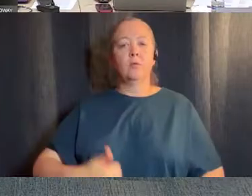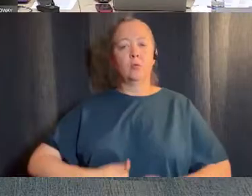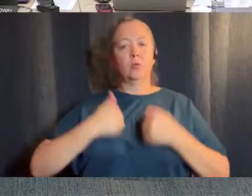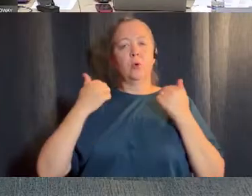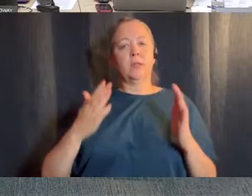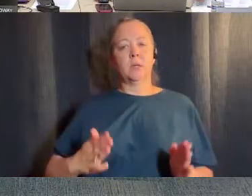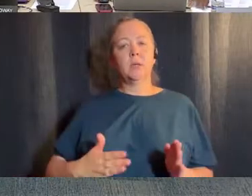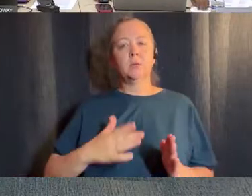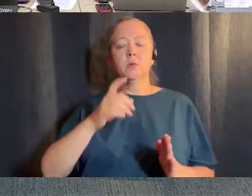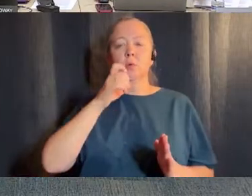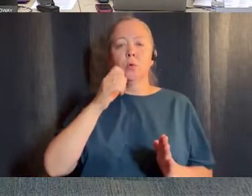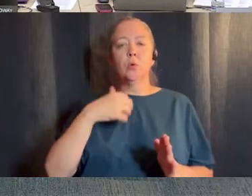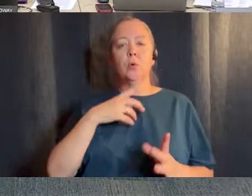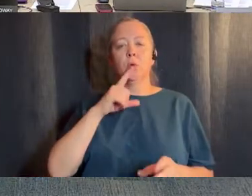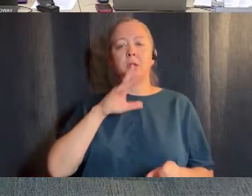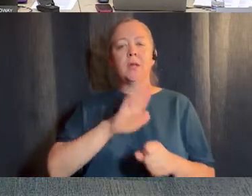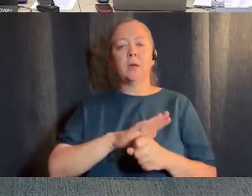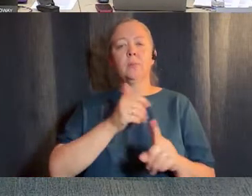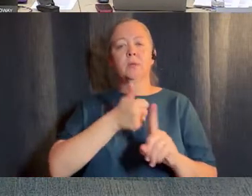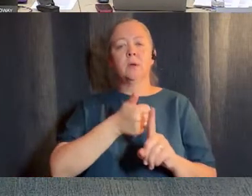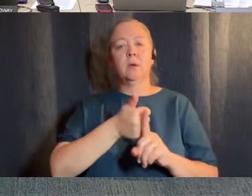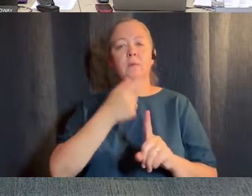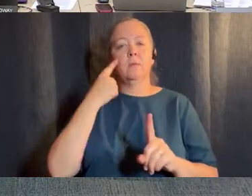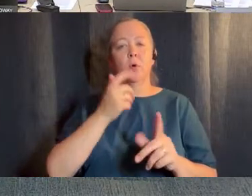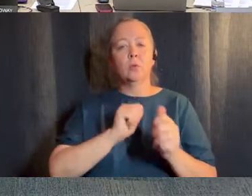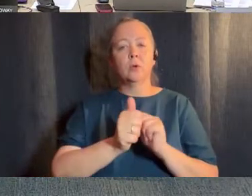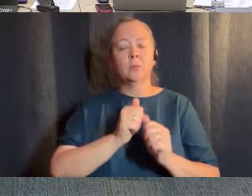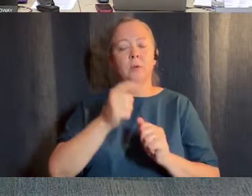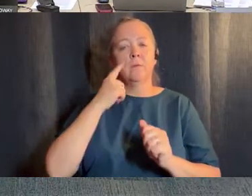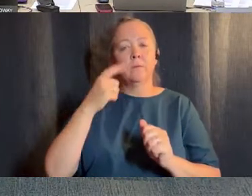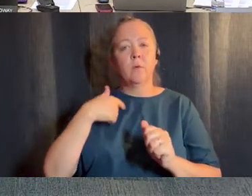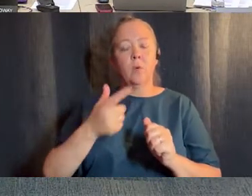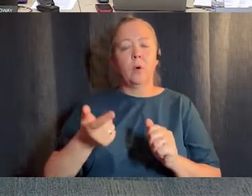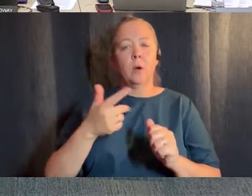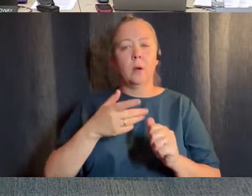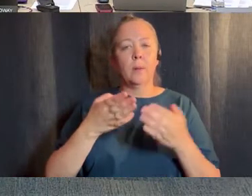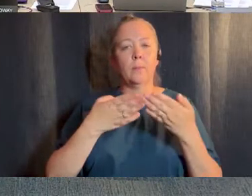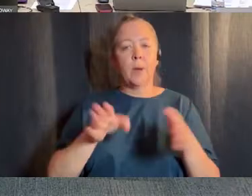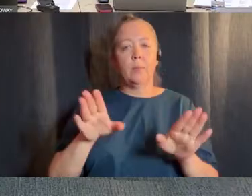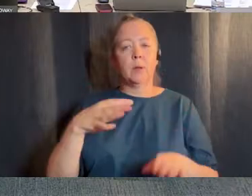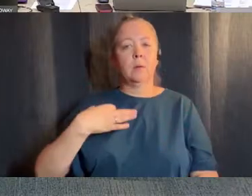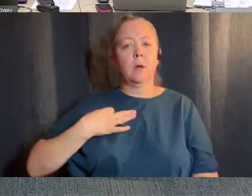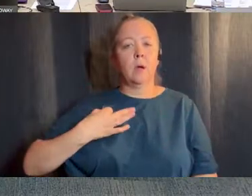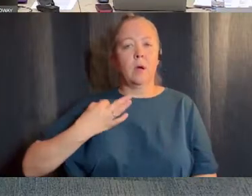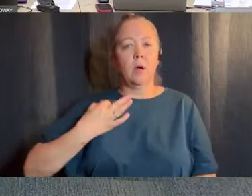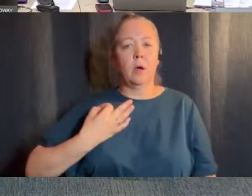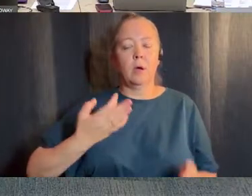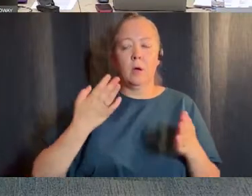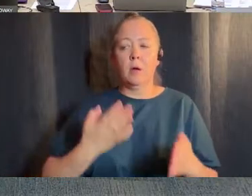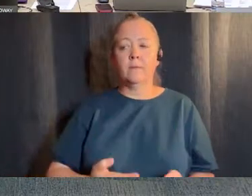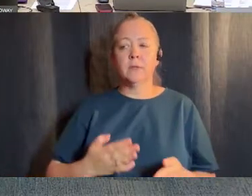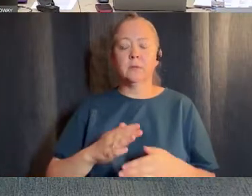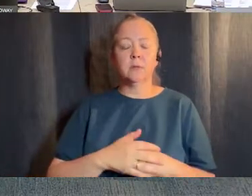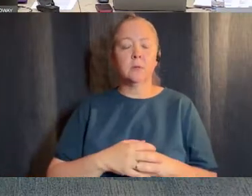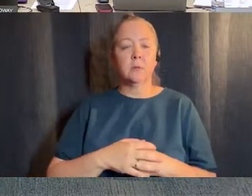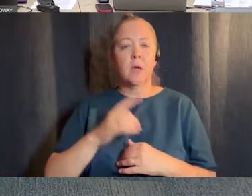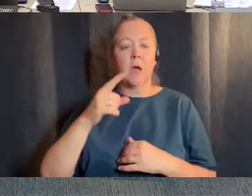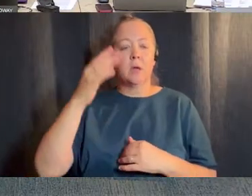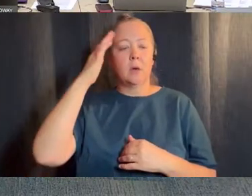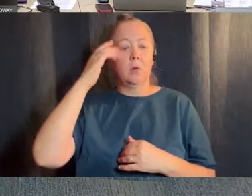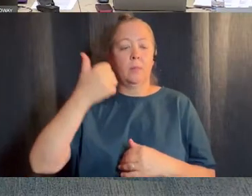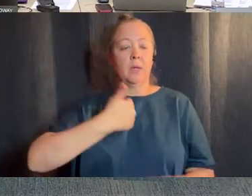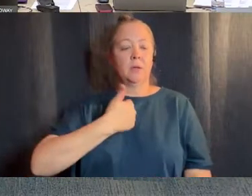elected office. I know I don't have that courage and self-assurance. I do know that the town